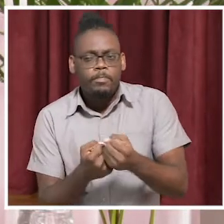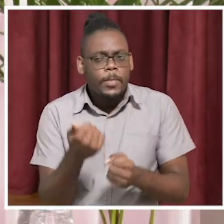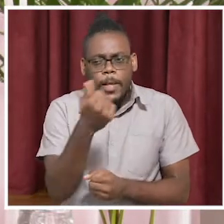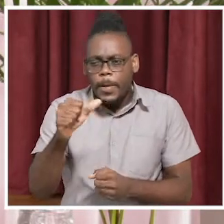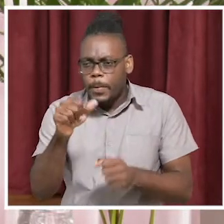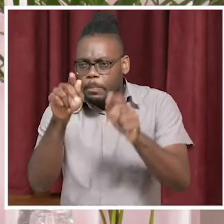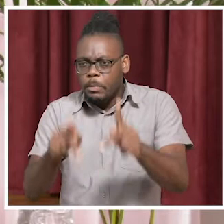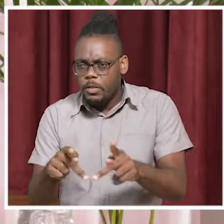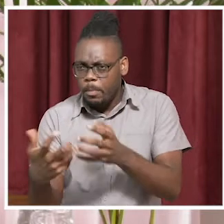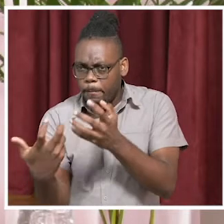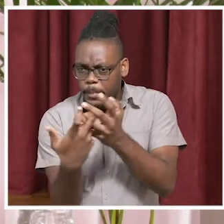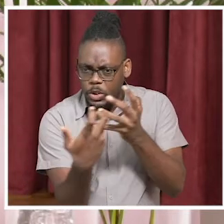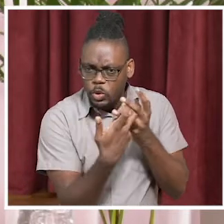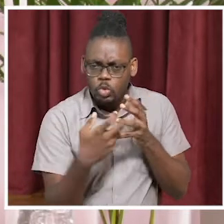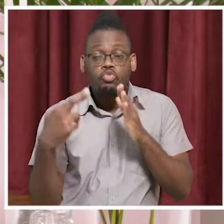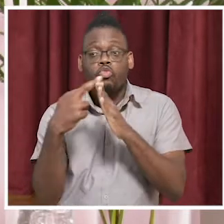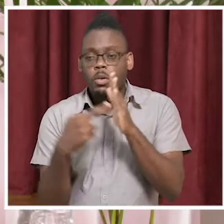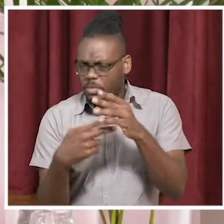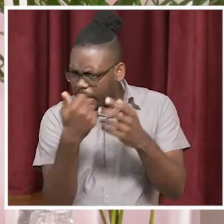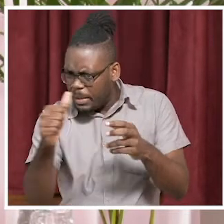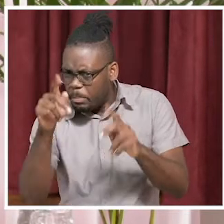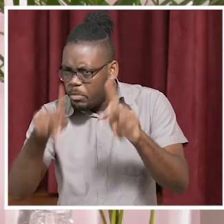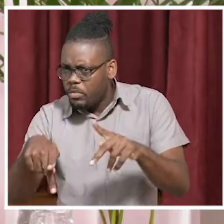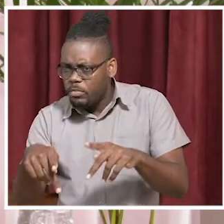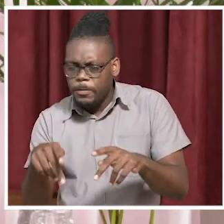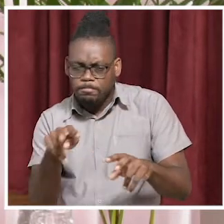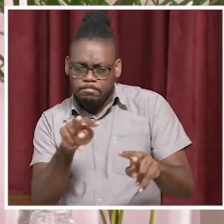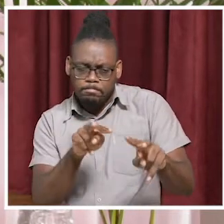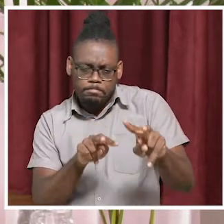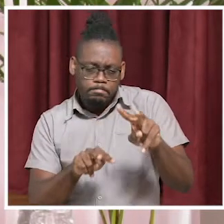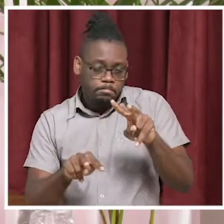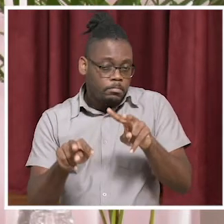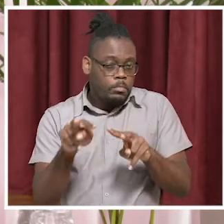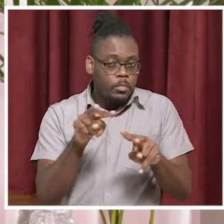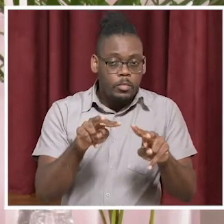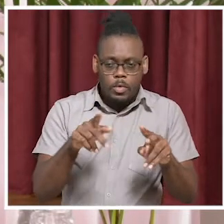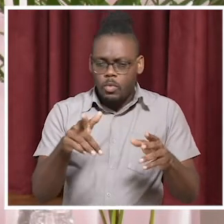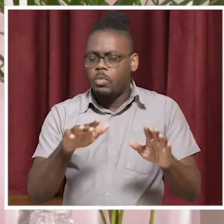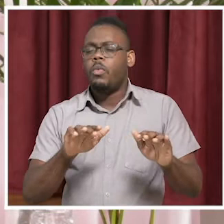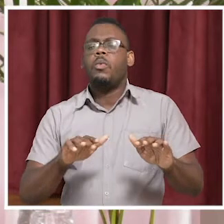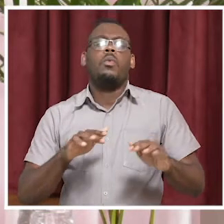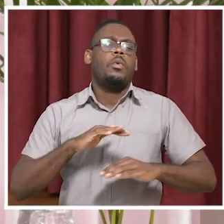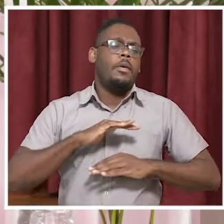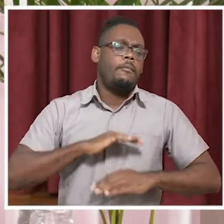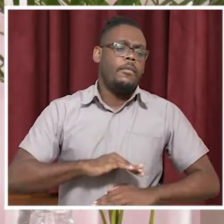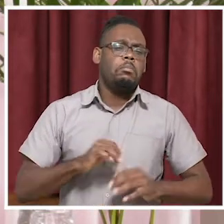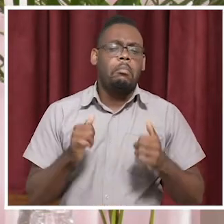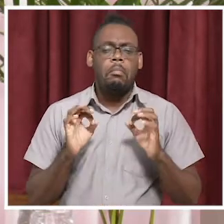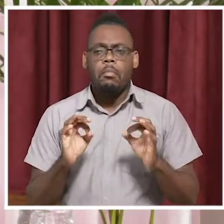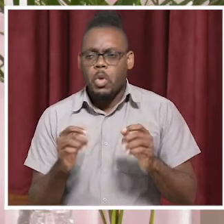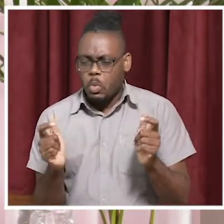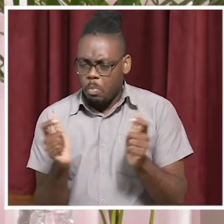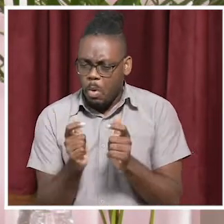criteria and satisfies both the income, and we also have a means test attached to that. Okay. So